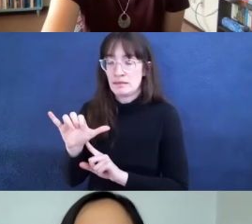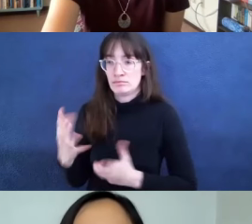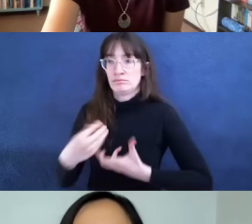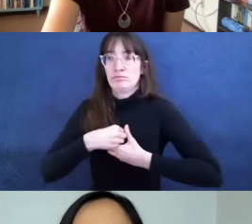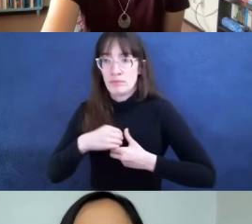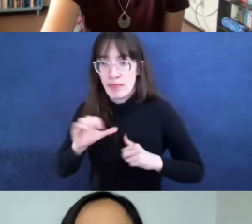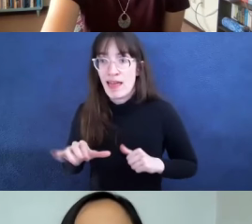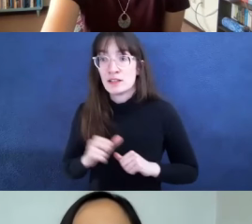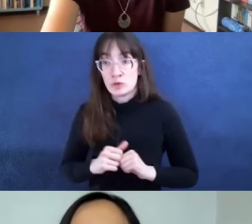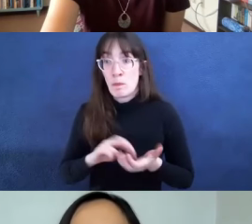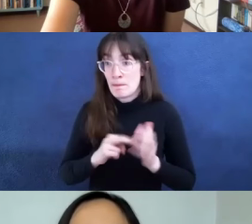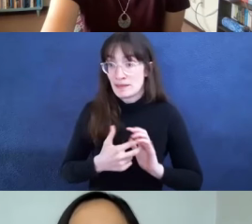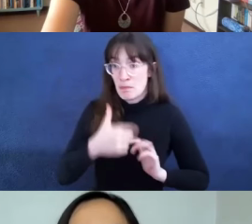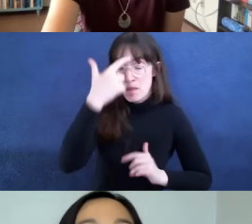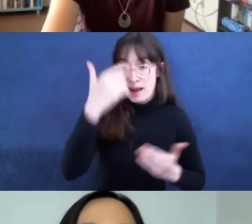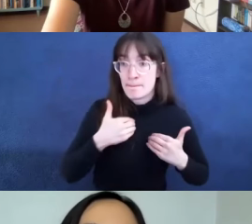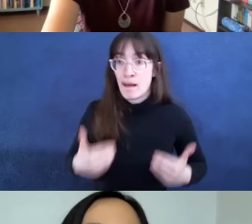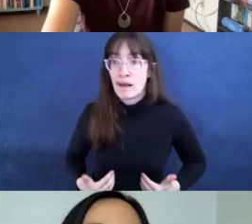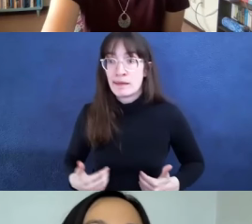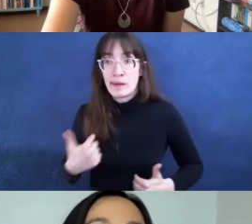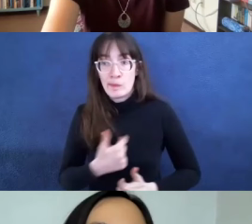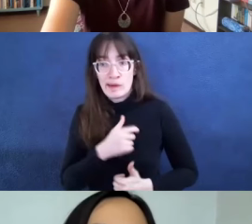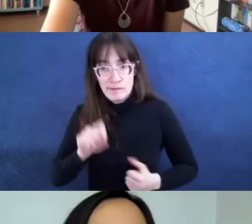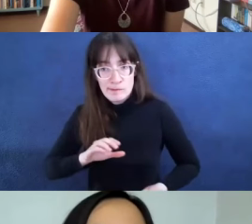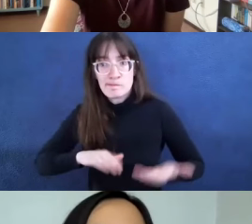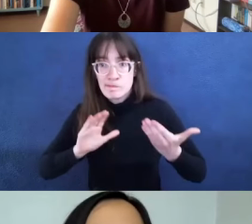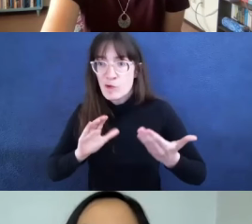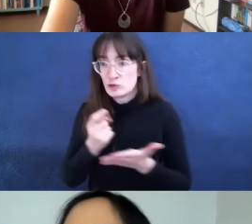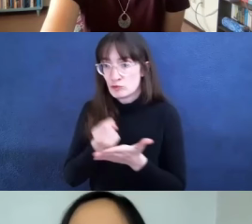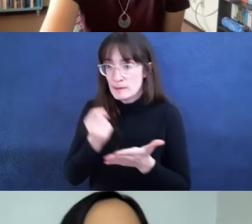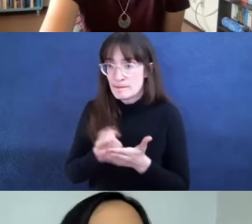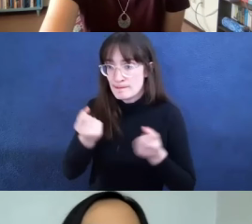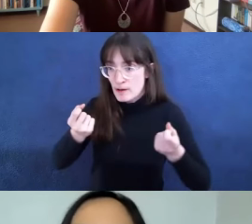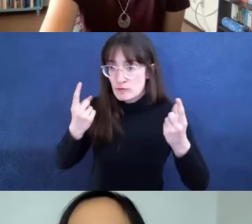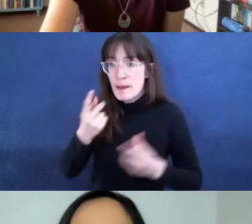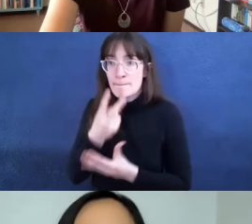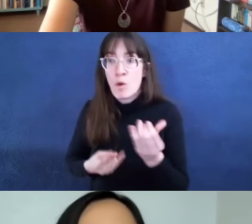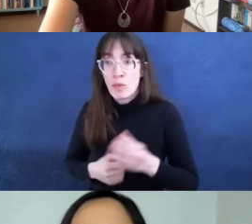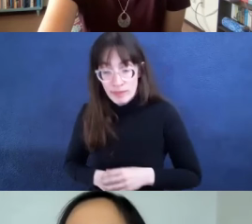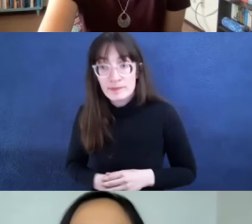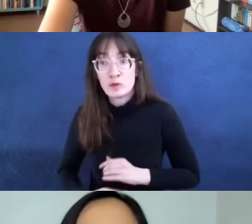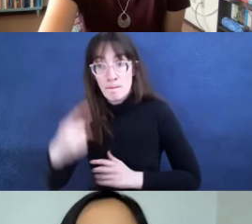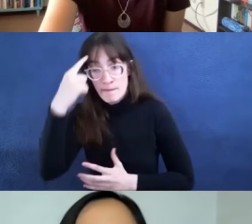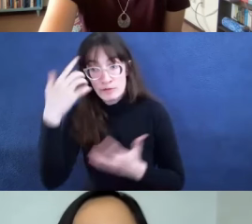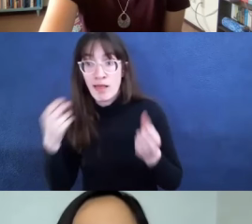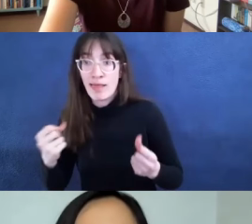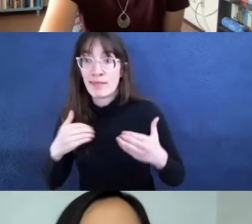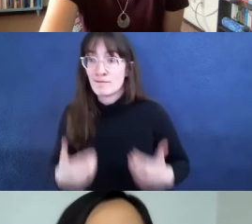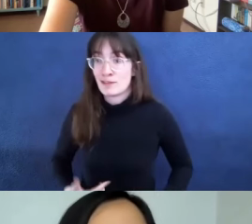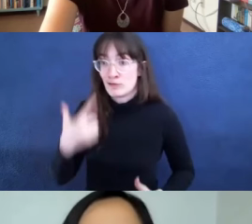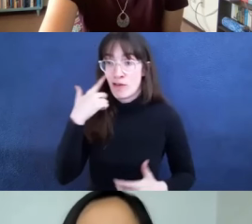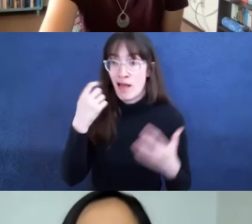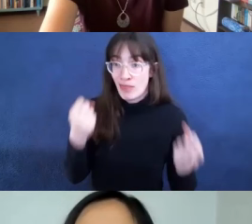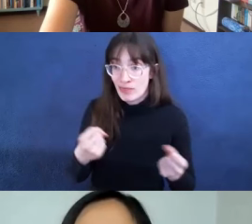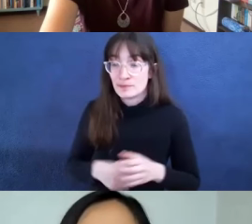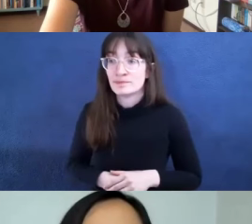and body when approaching trauma treatment and mental and physical health, and most things, I would say, in